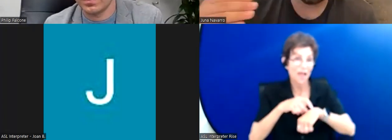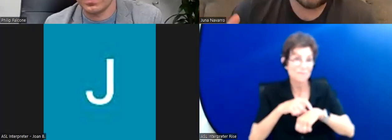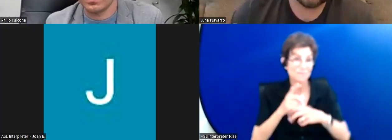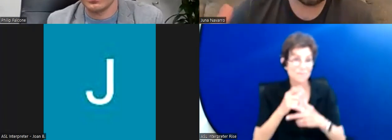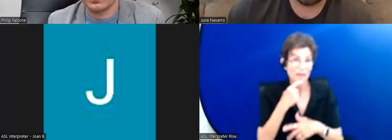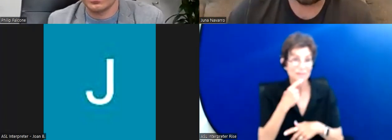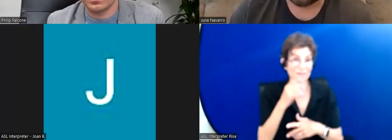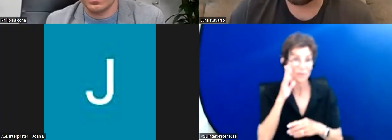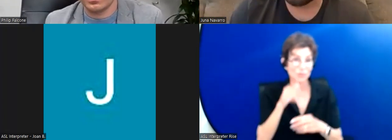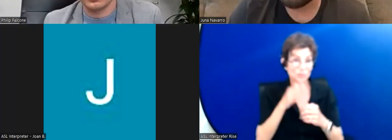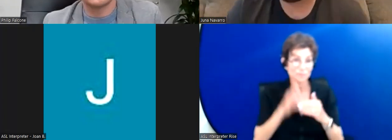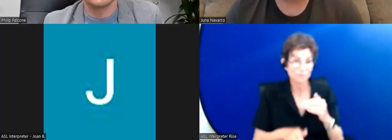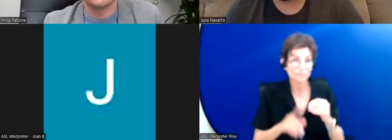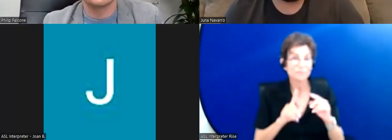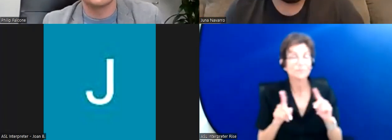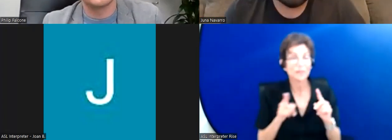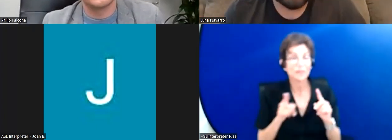things are clear at the beginning.